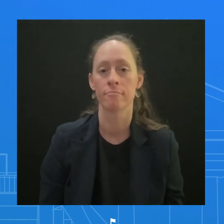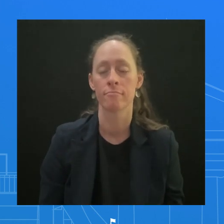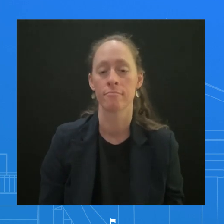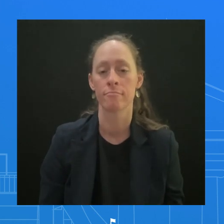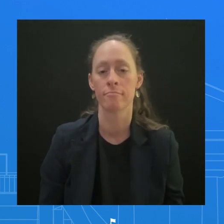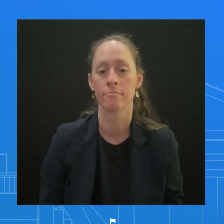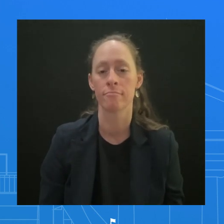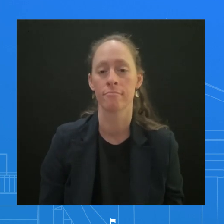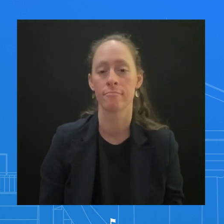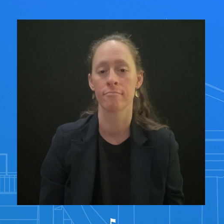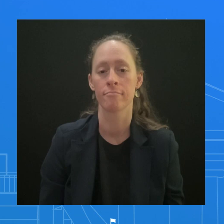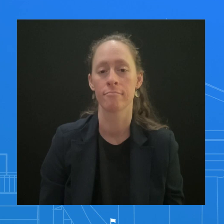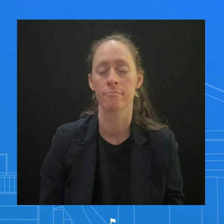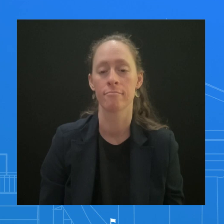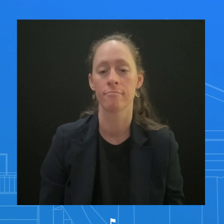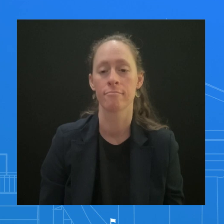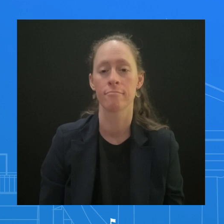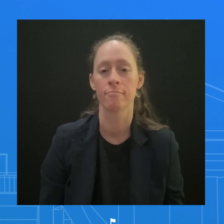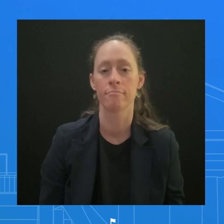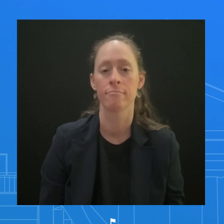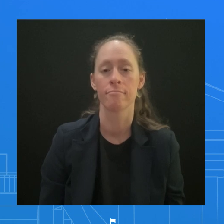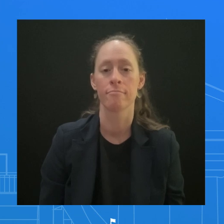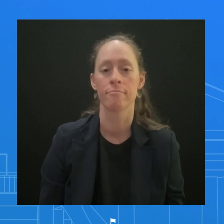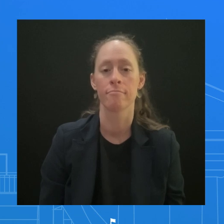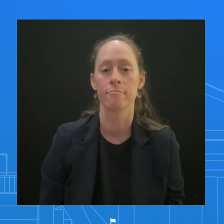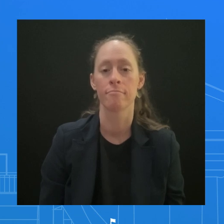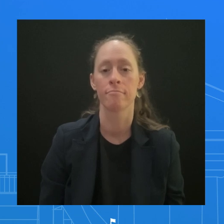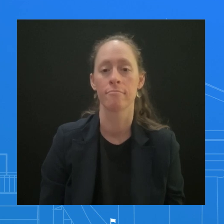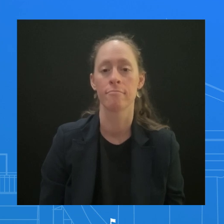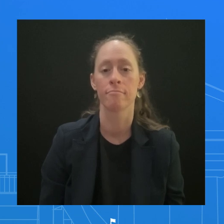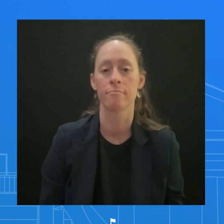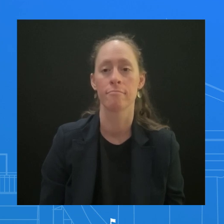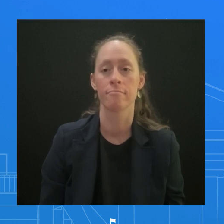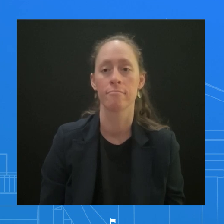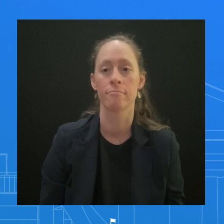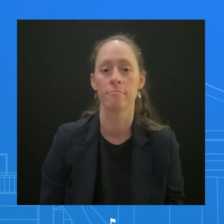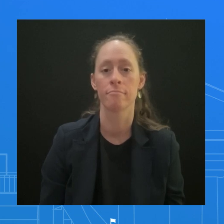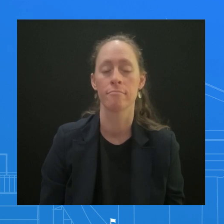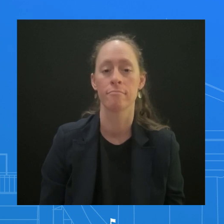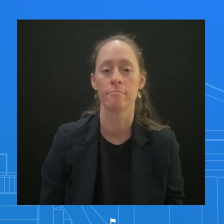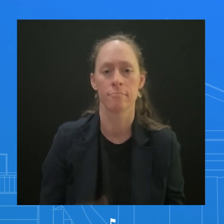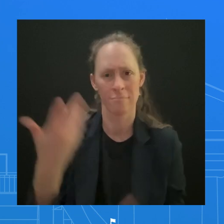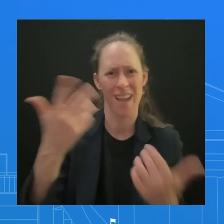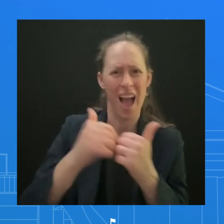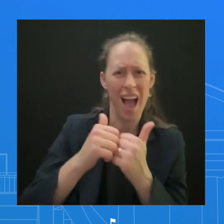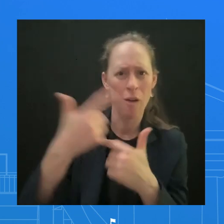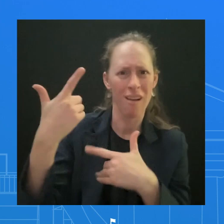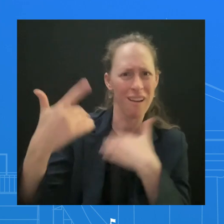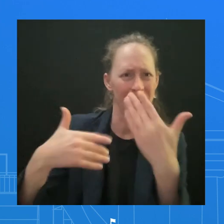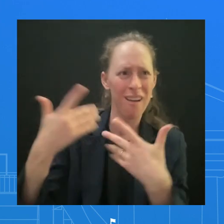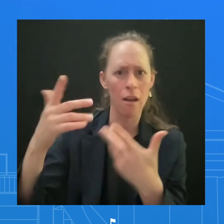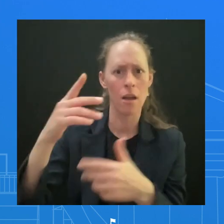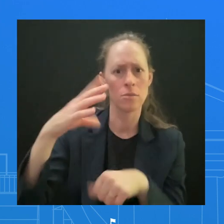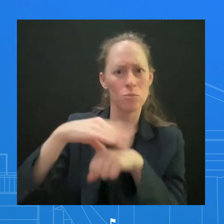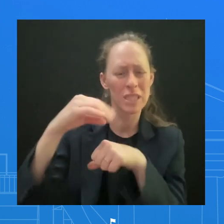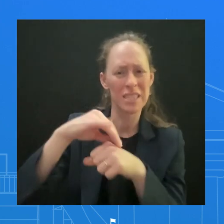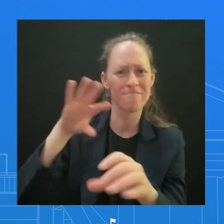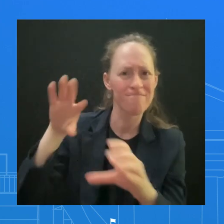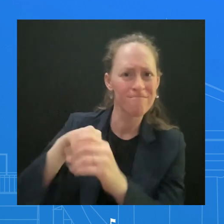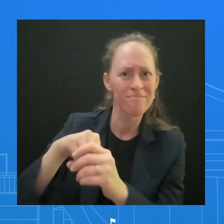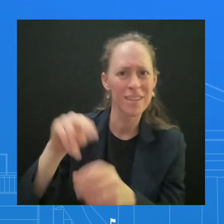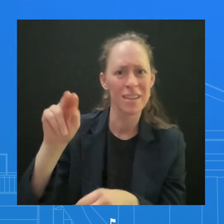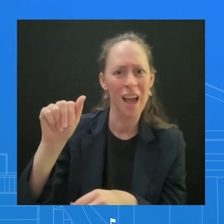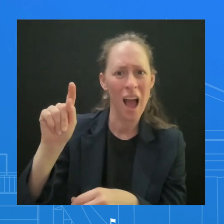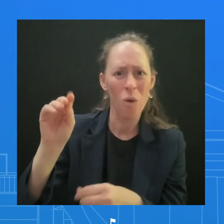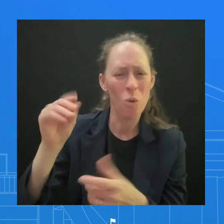help Sweden become a member of NATO? Should we expect a call with Erdogan in the coming weeks? There's